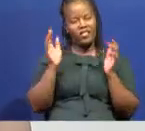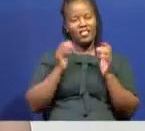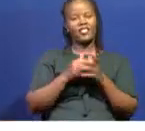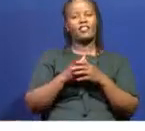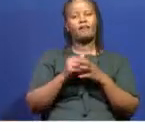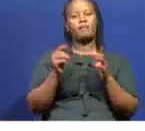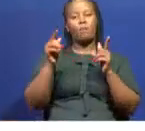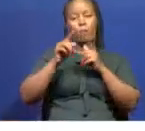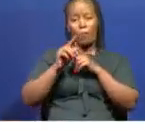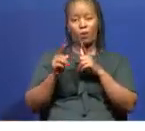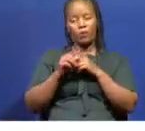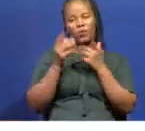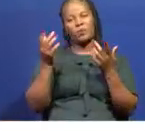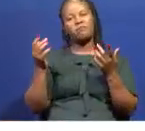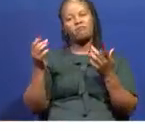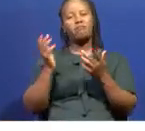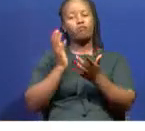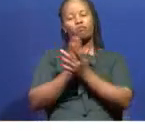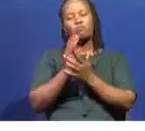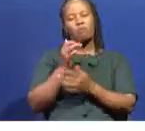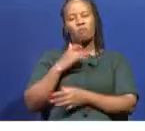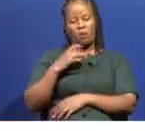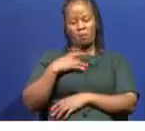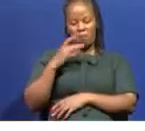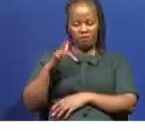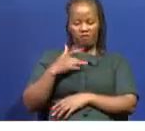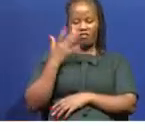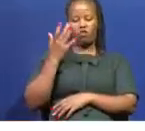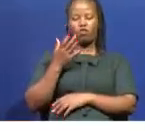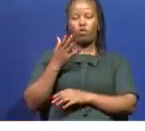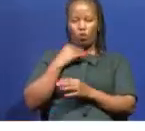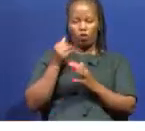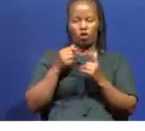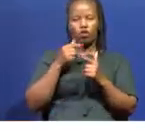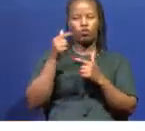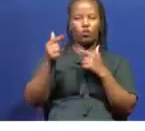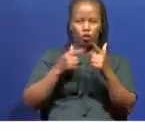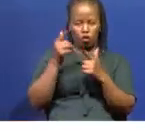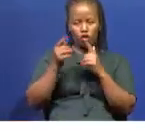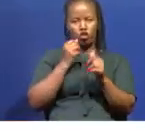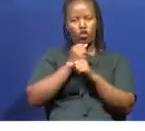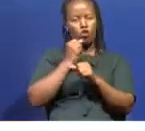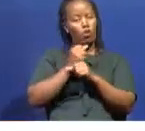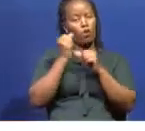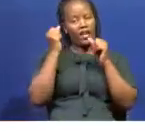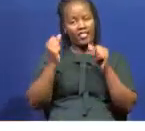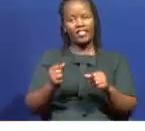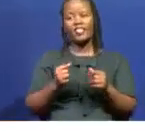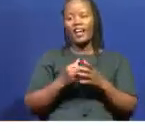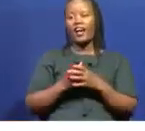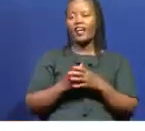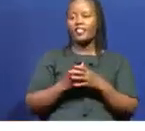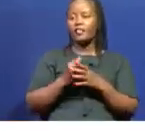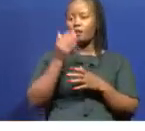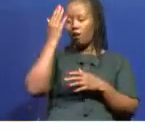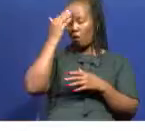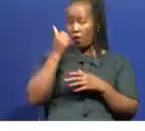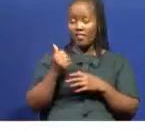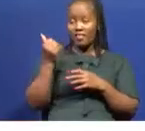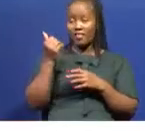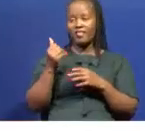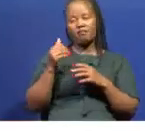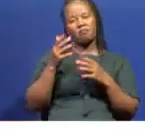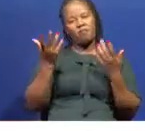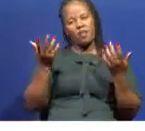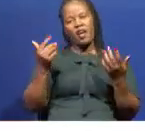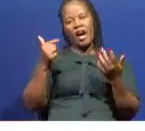And for me, it just makes me want to keep grinding, because from how I